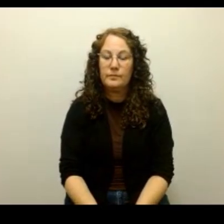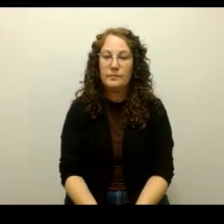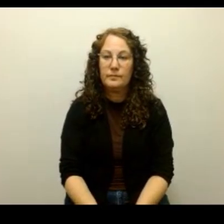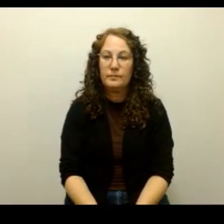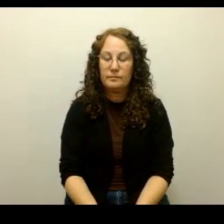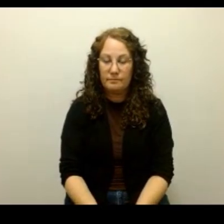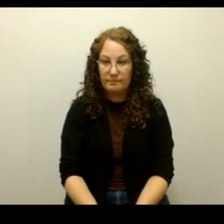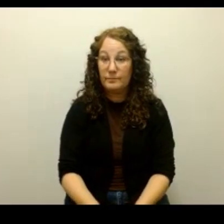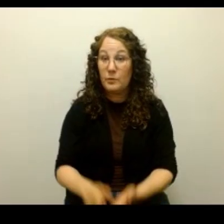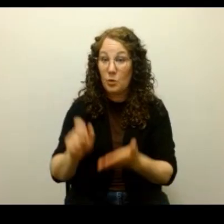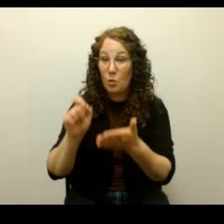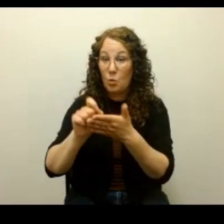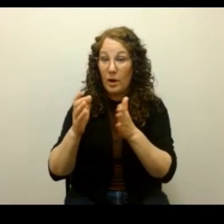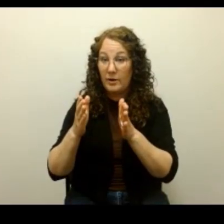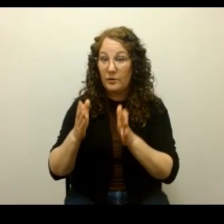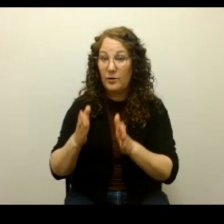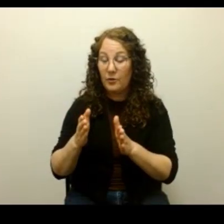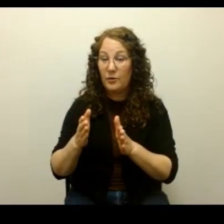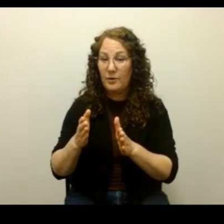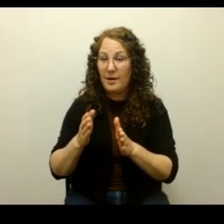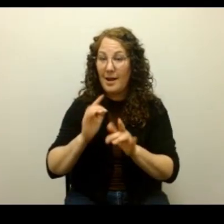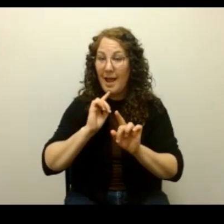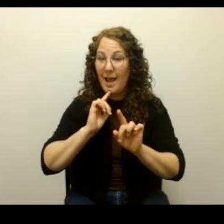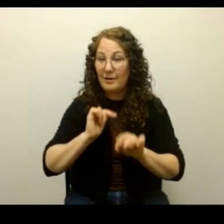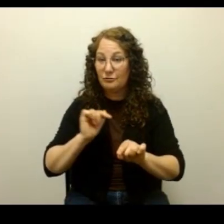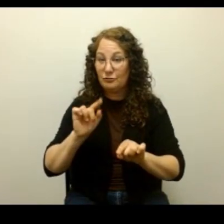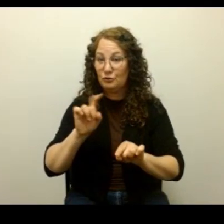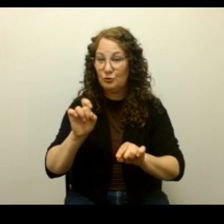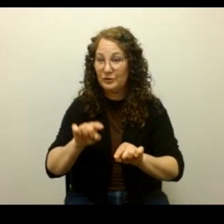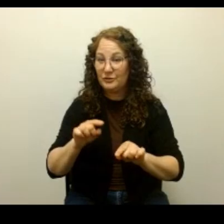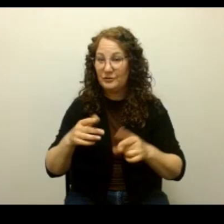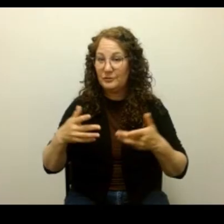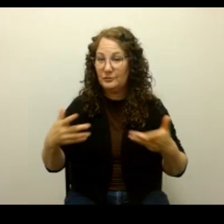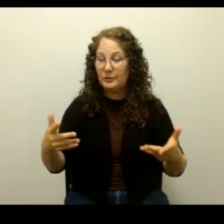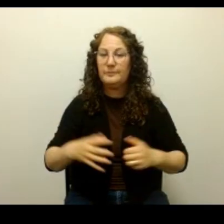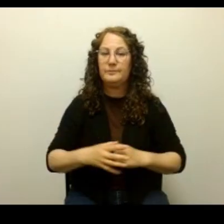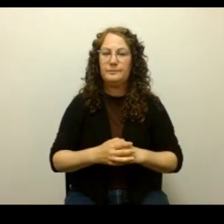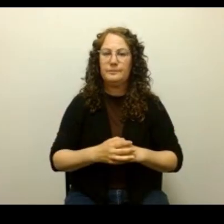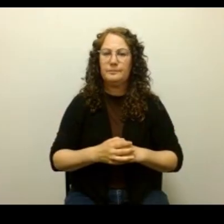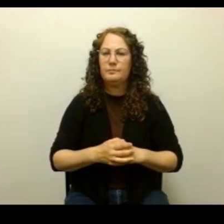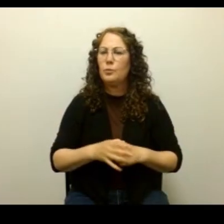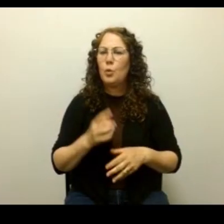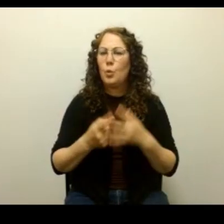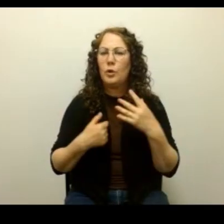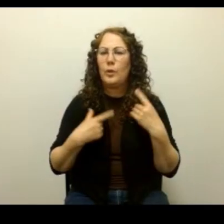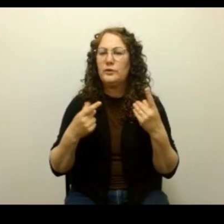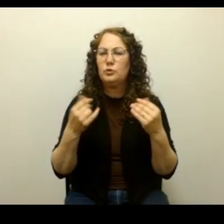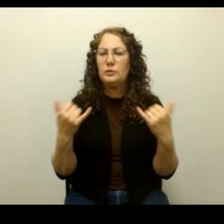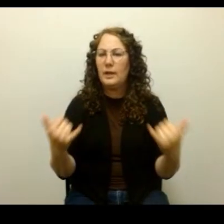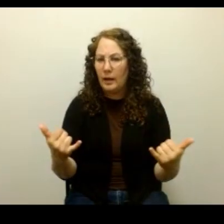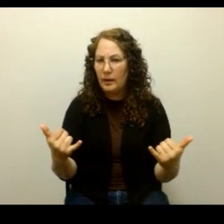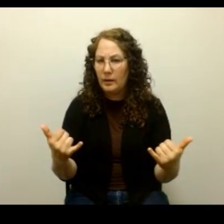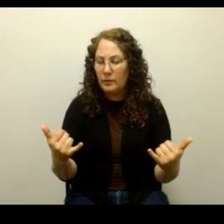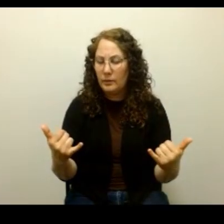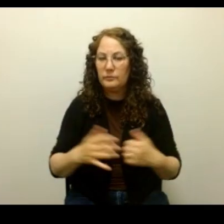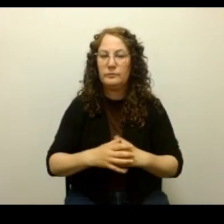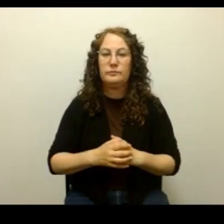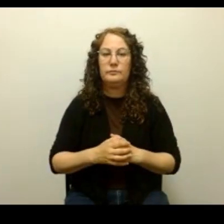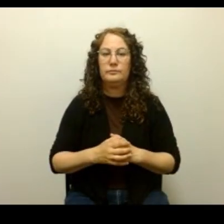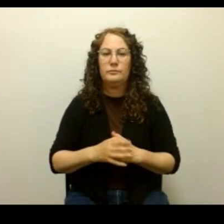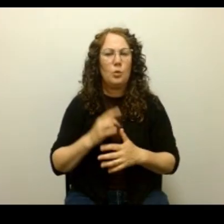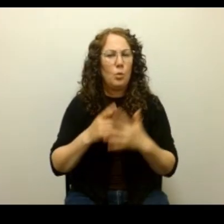So the writer answers these questions. What do I do now? What do I